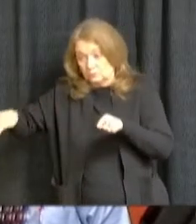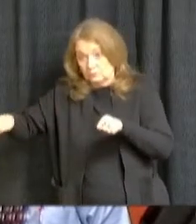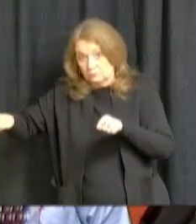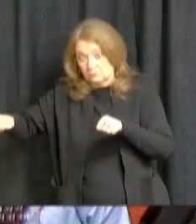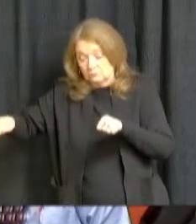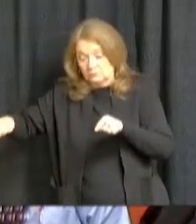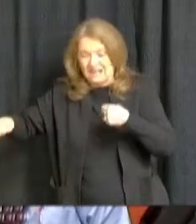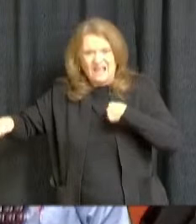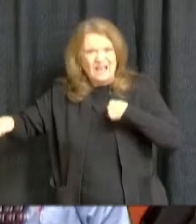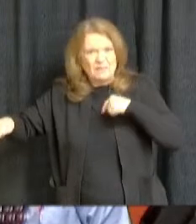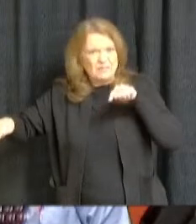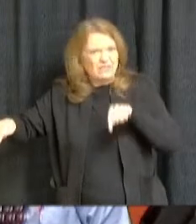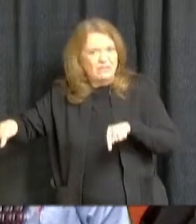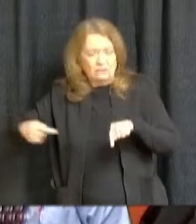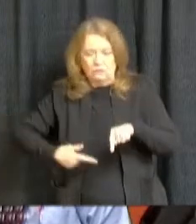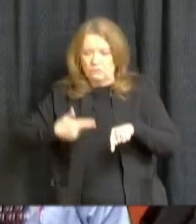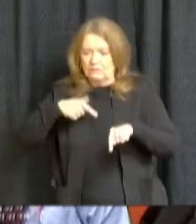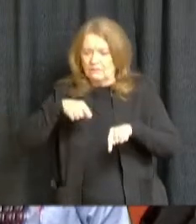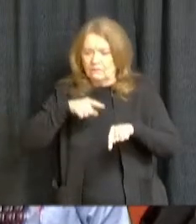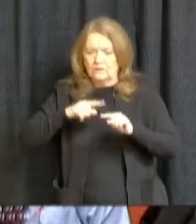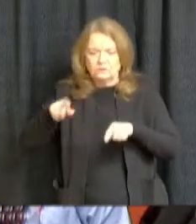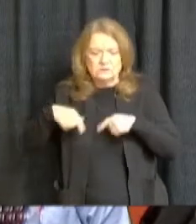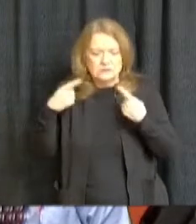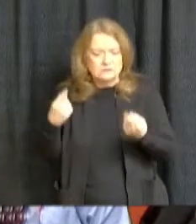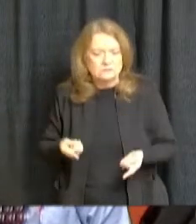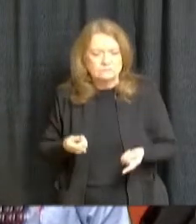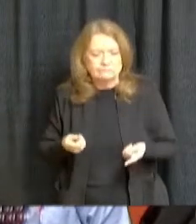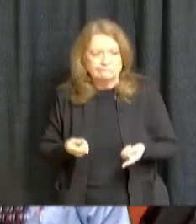I've been in that neighborhood since